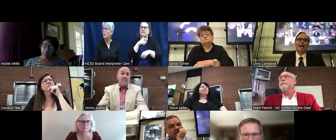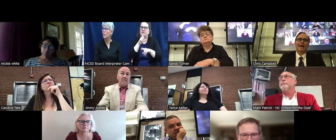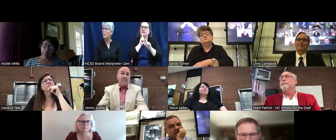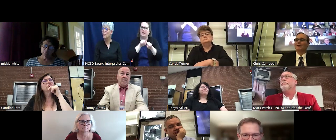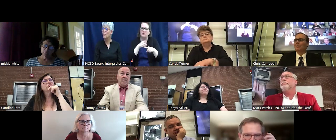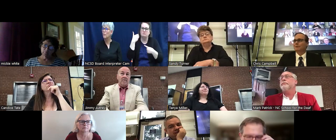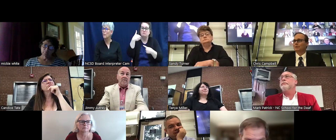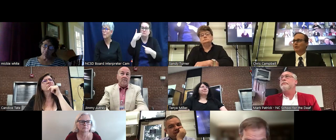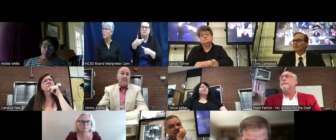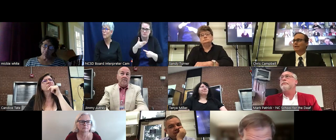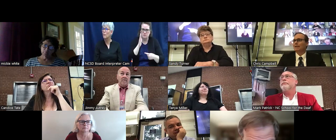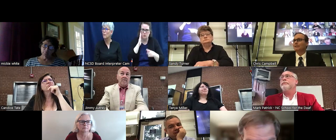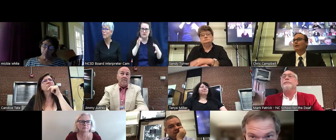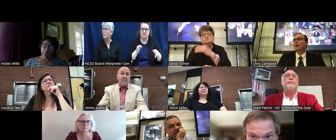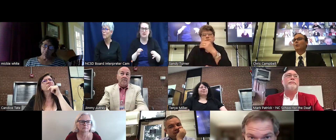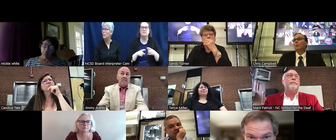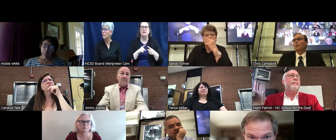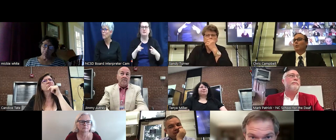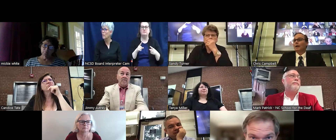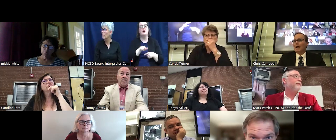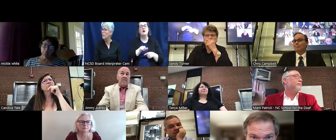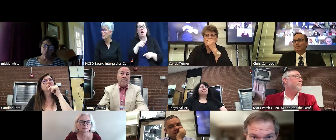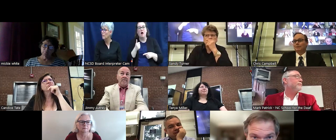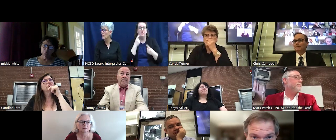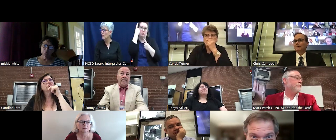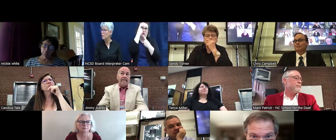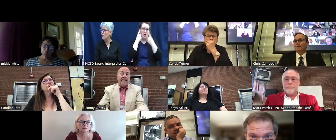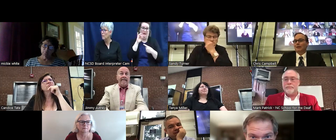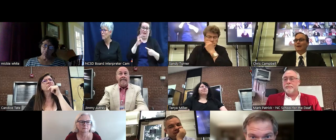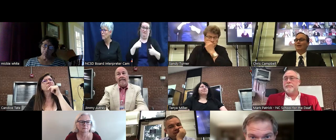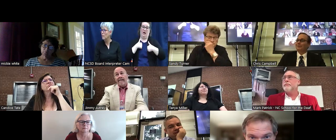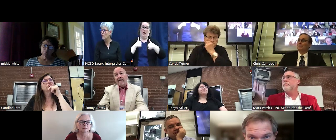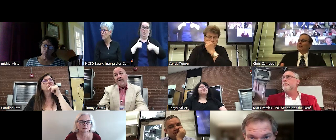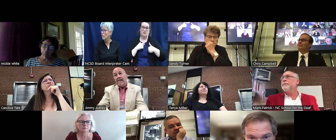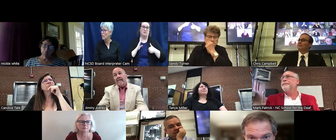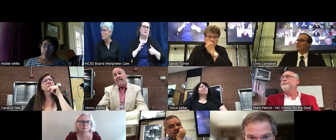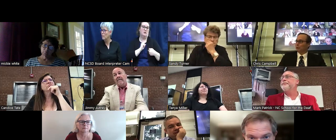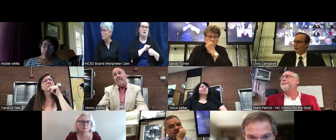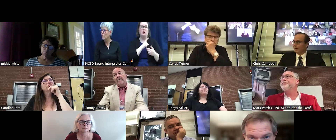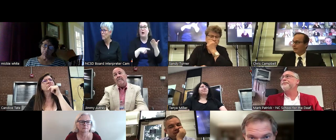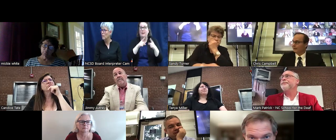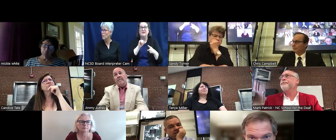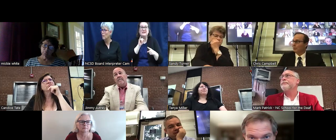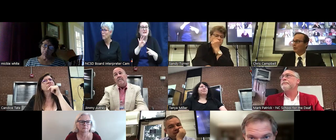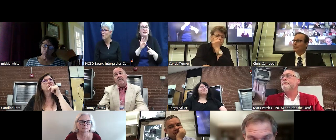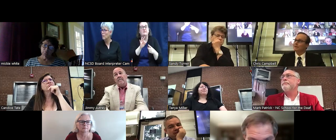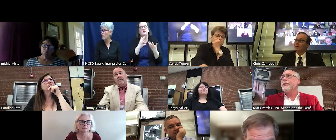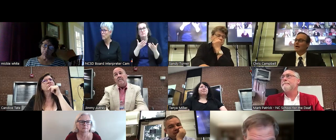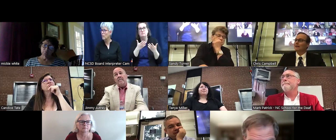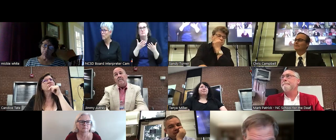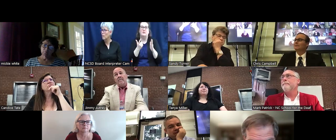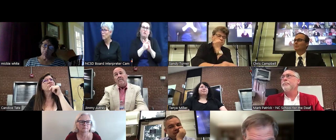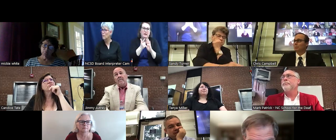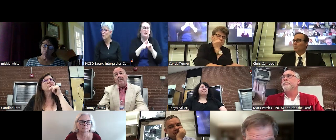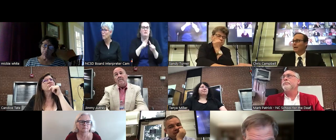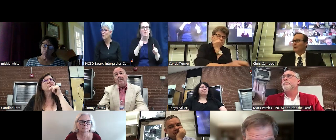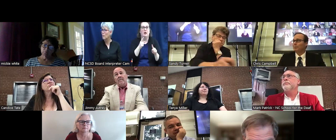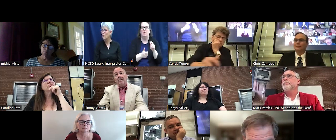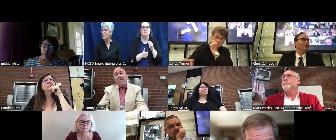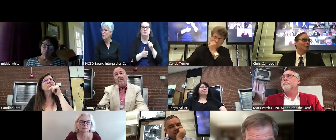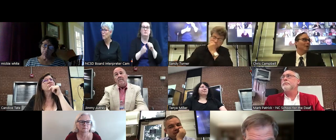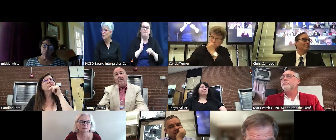would have if I was a trustee is, well, what happens, heaven forbid, if a majority of the board does not support